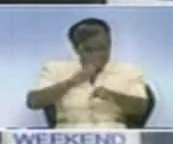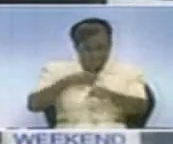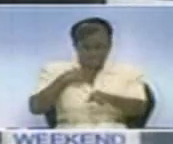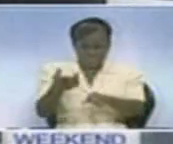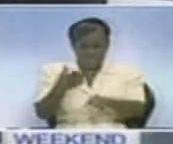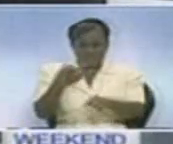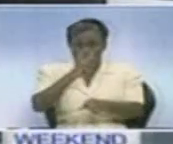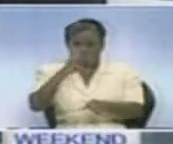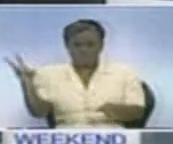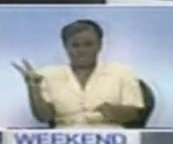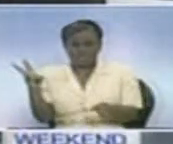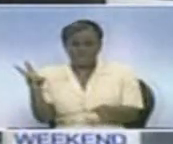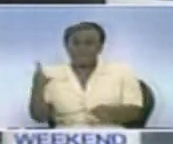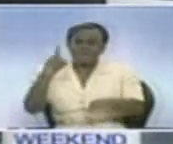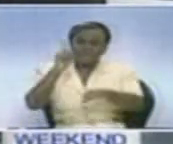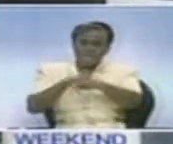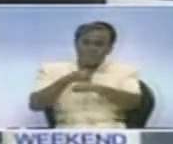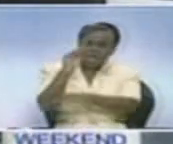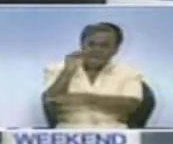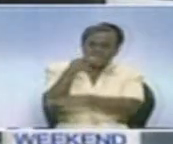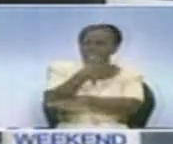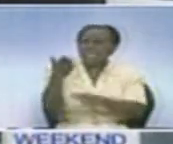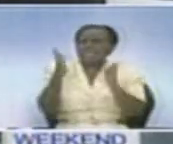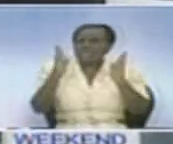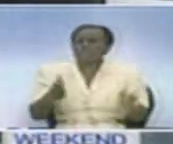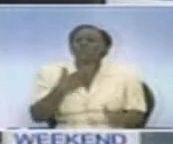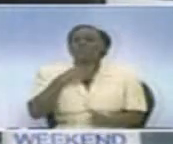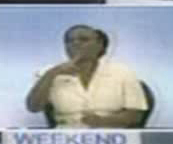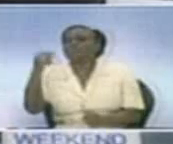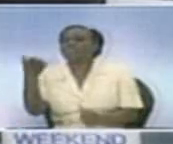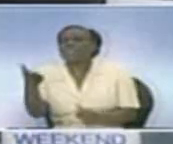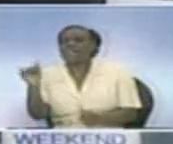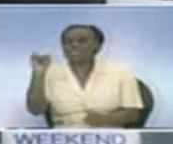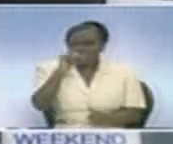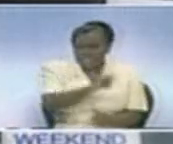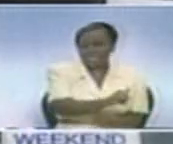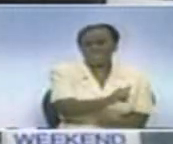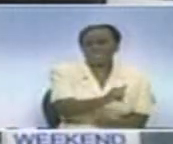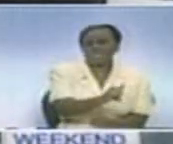you, in Western. Mm-hmm. And when we asked whether there is anybody who wants to go and settle in